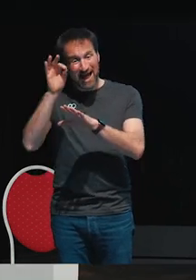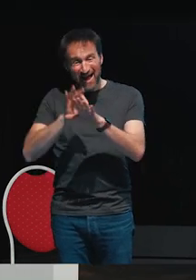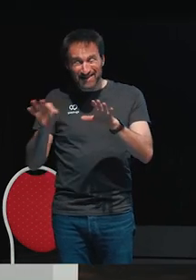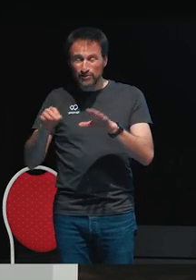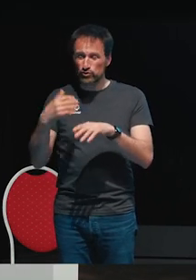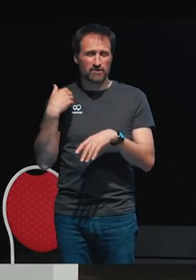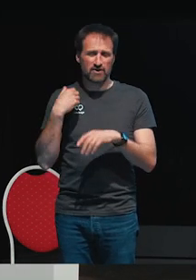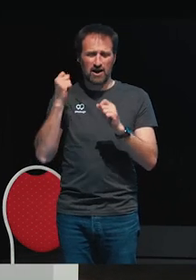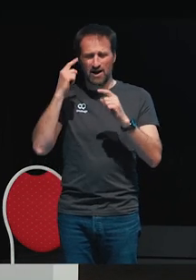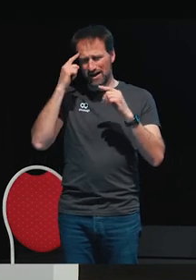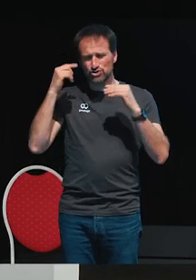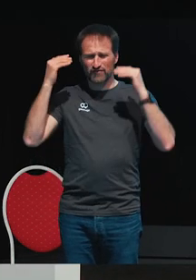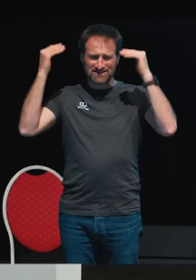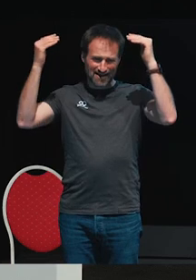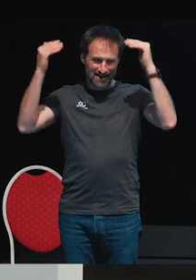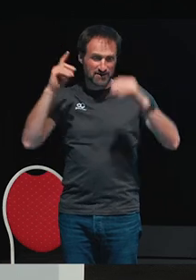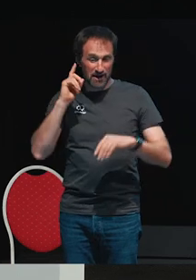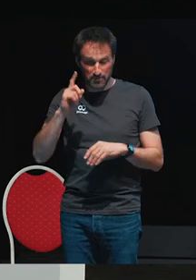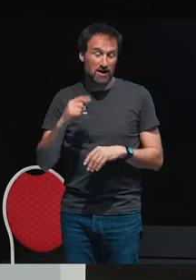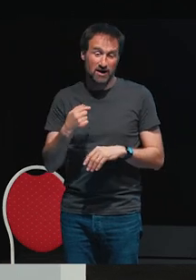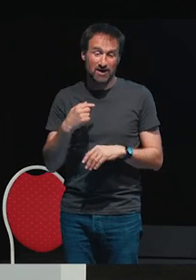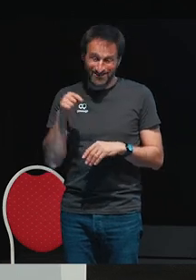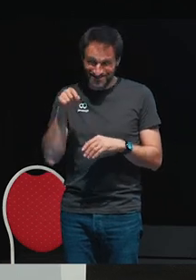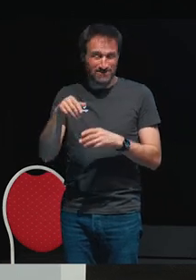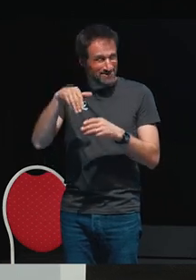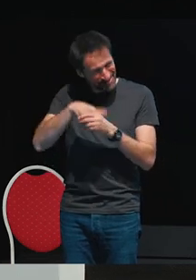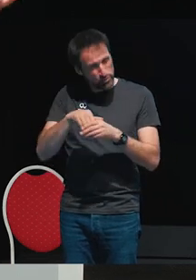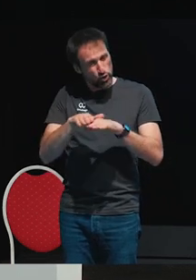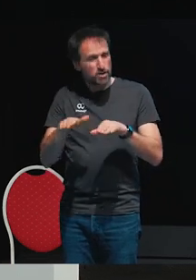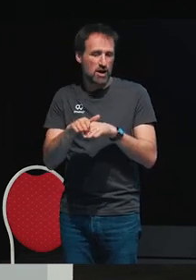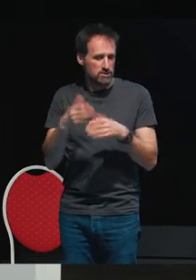sophisticated, but that was the heart of it. And